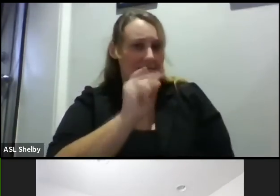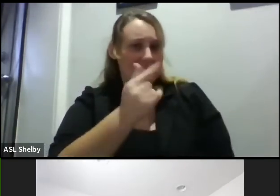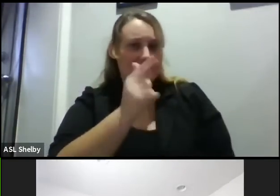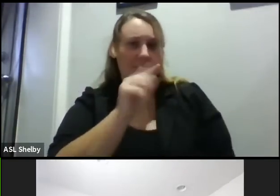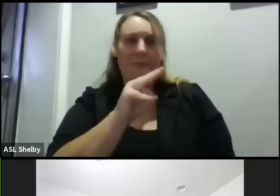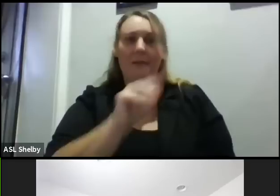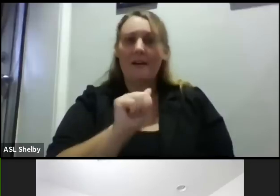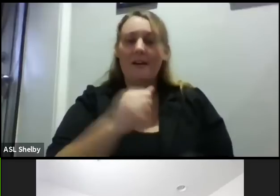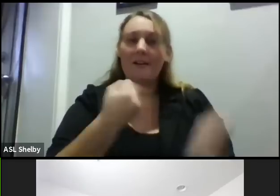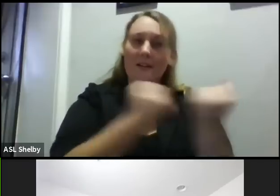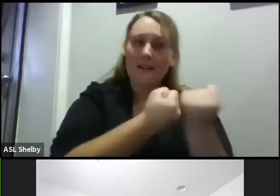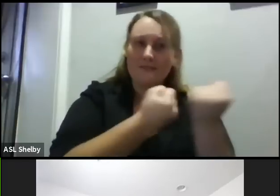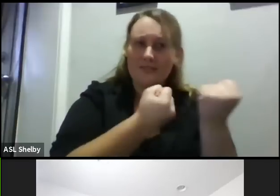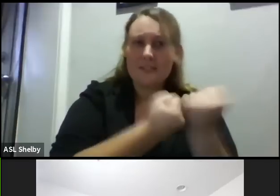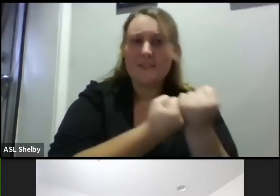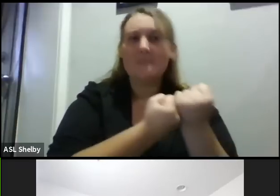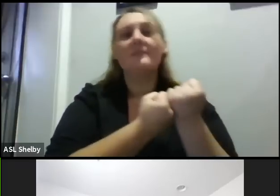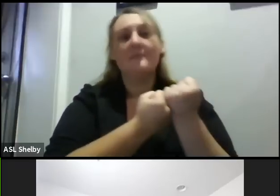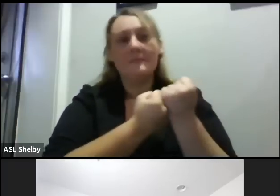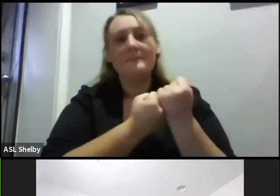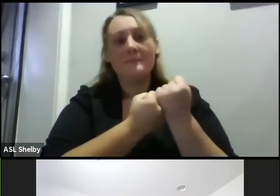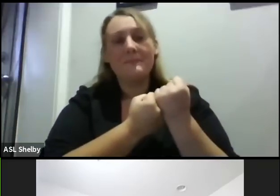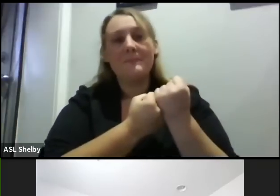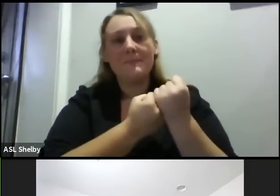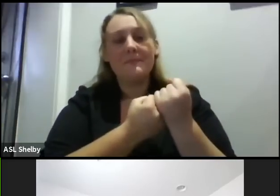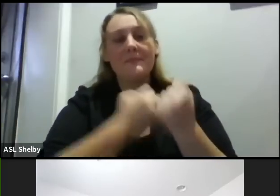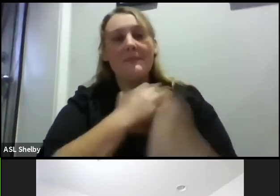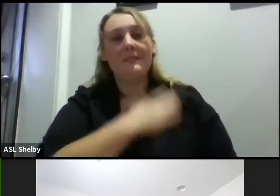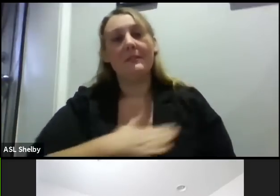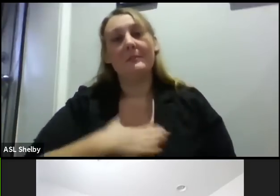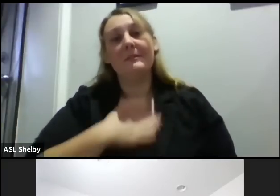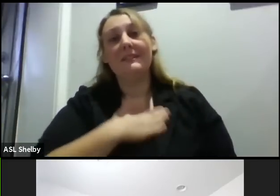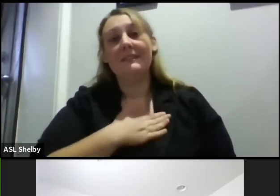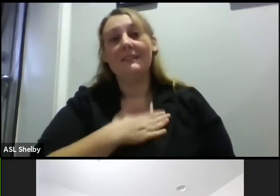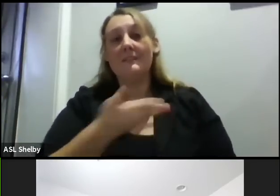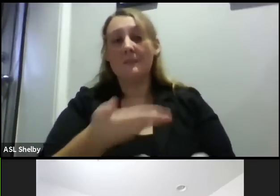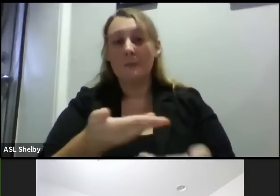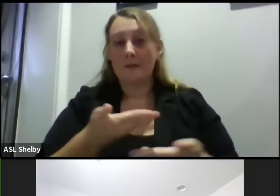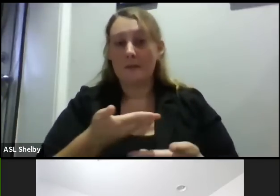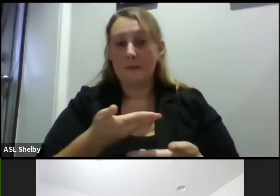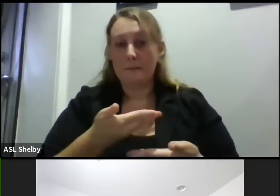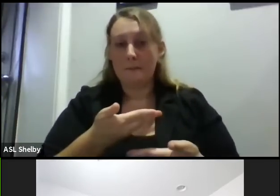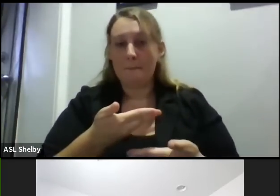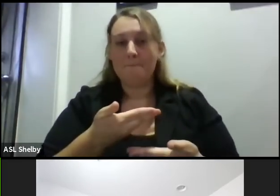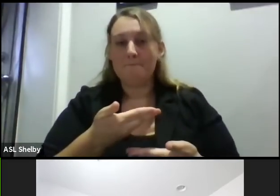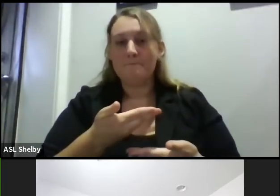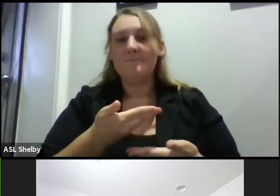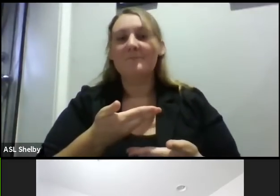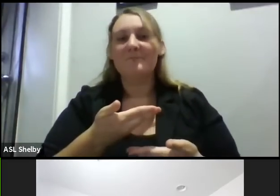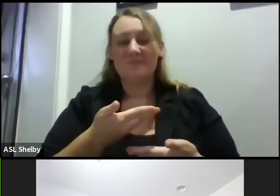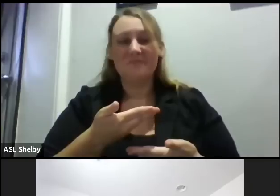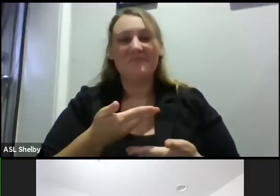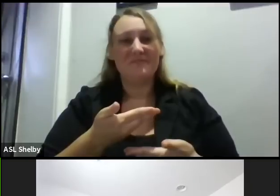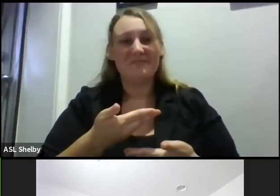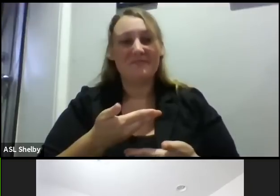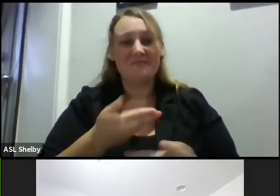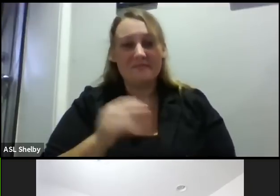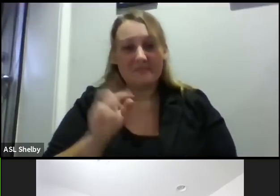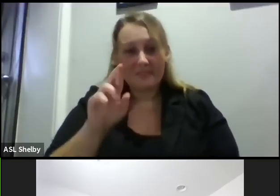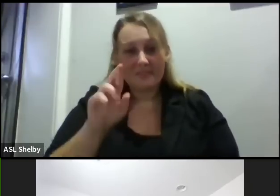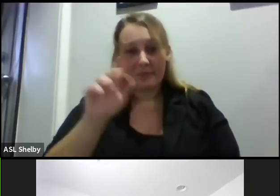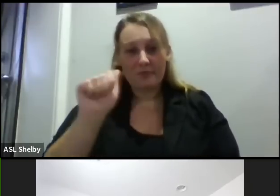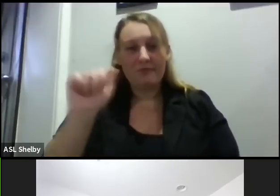and decriminalization. Please tune in and give your ears to Ronnie Bigham and